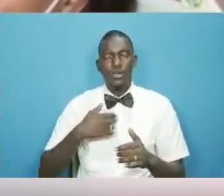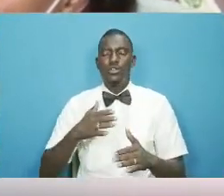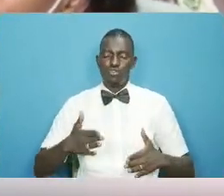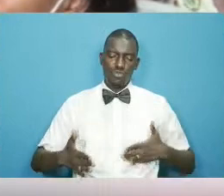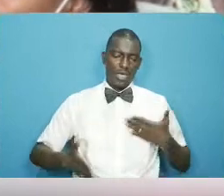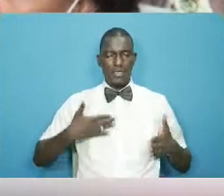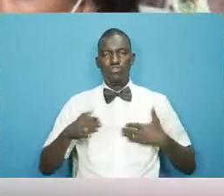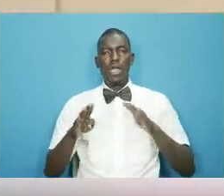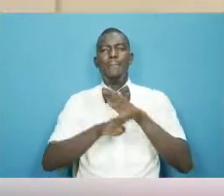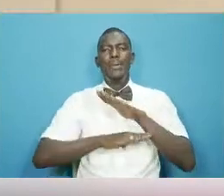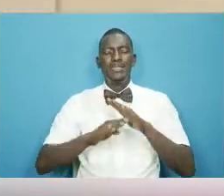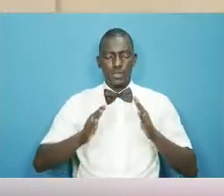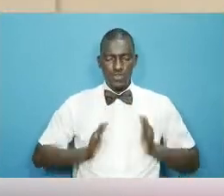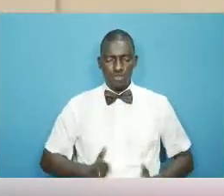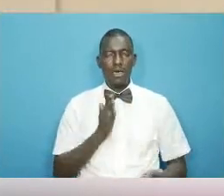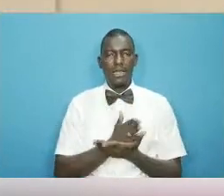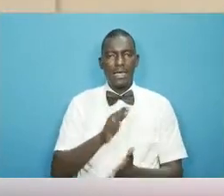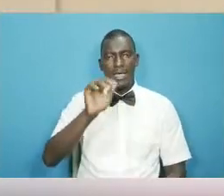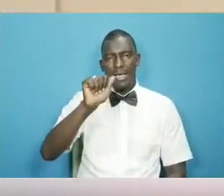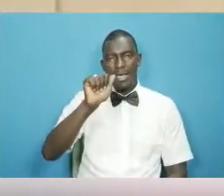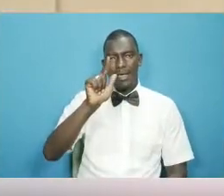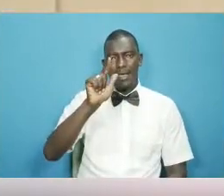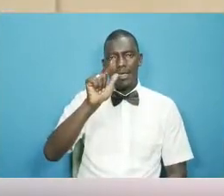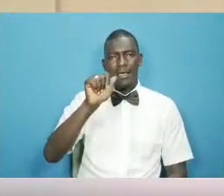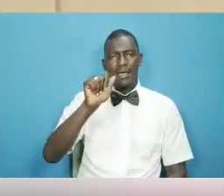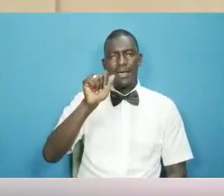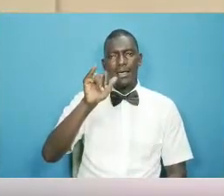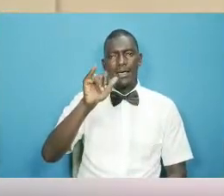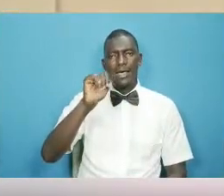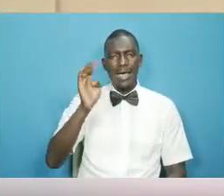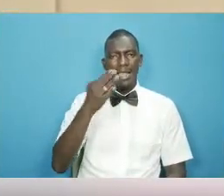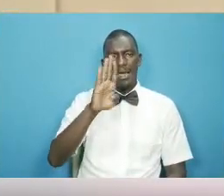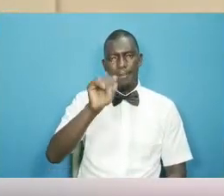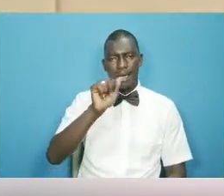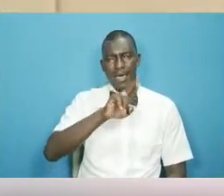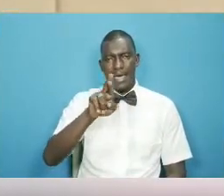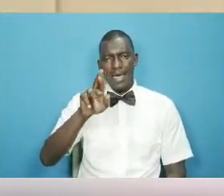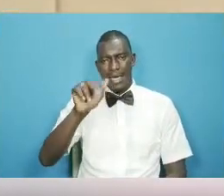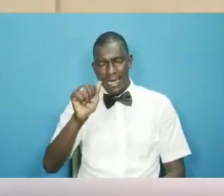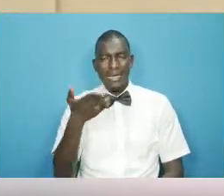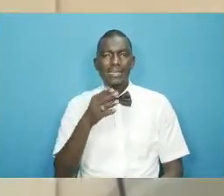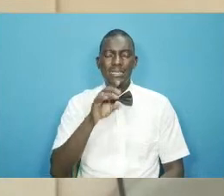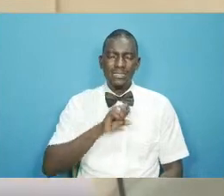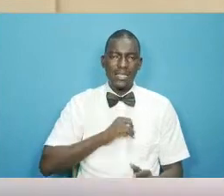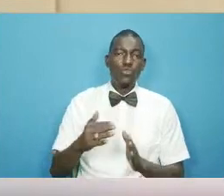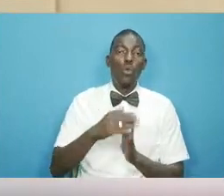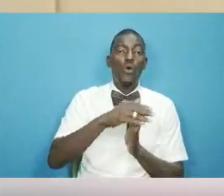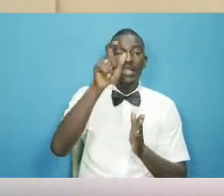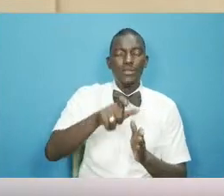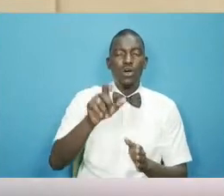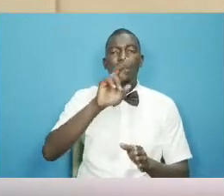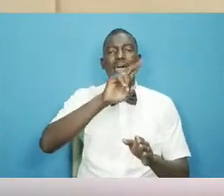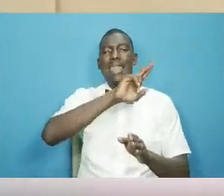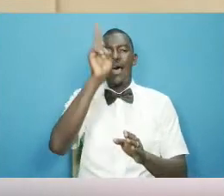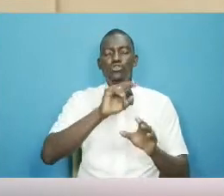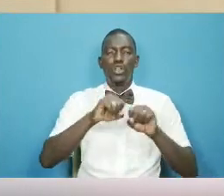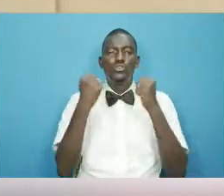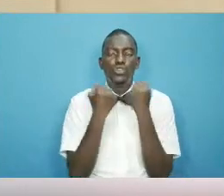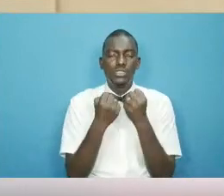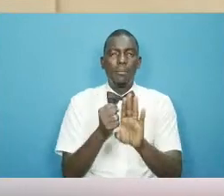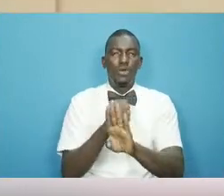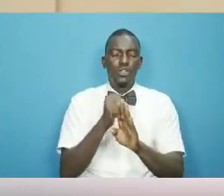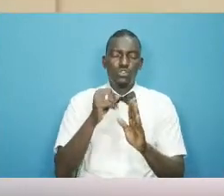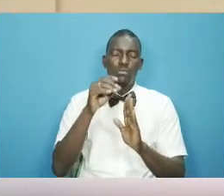basic human rights. Alai Bara, the National Social Protection Secretariat Coordinator, reads out the call to action paper. On social